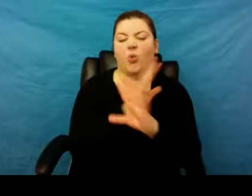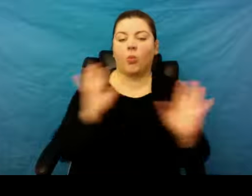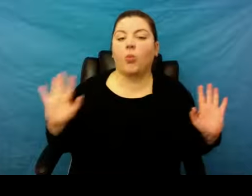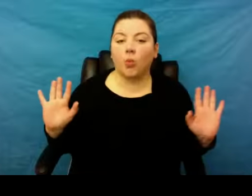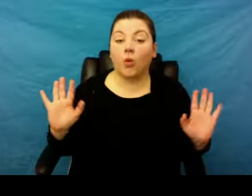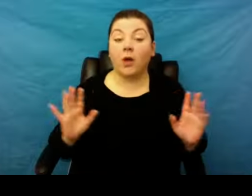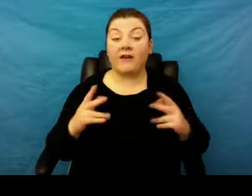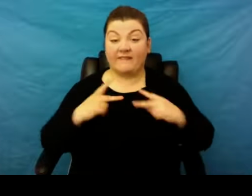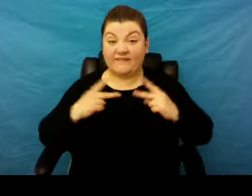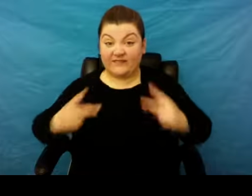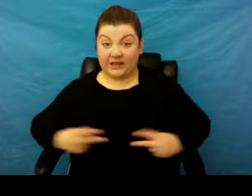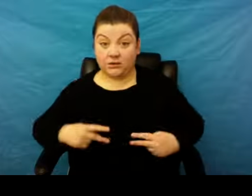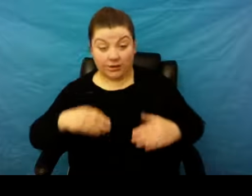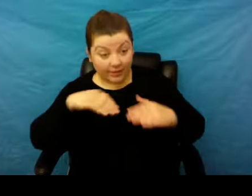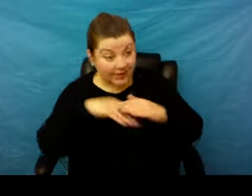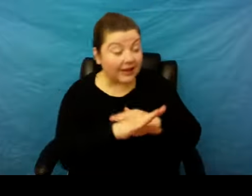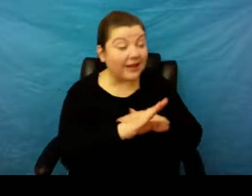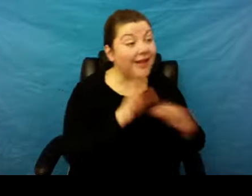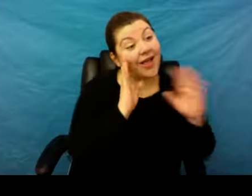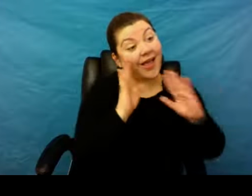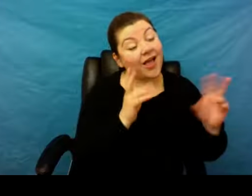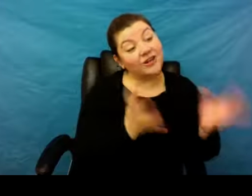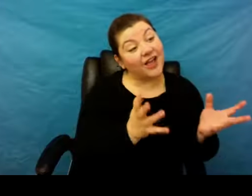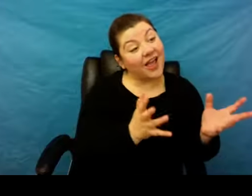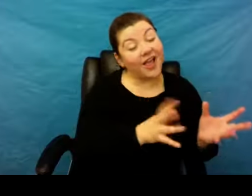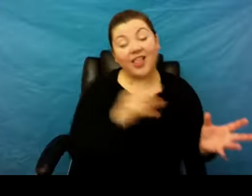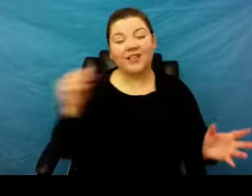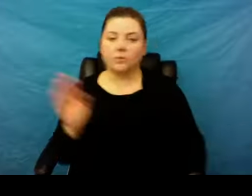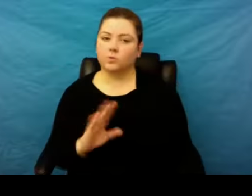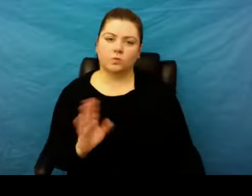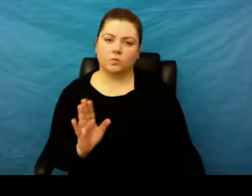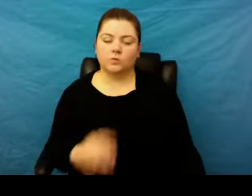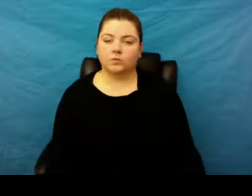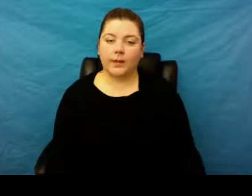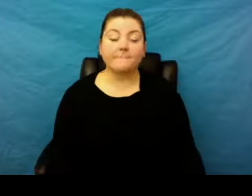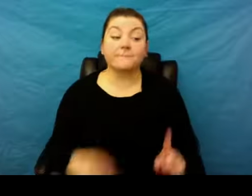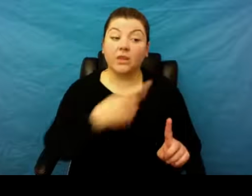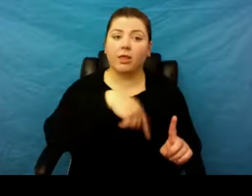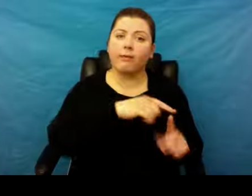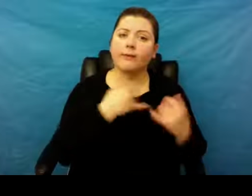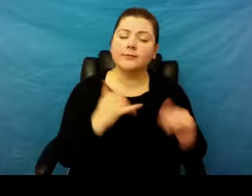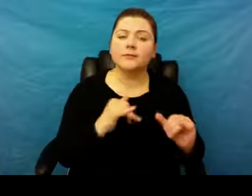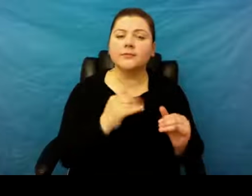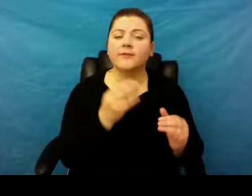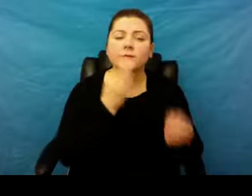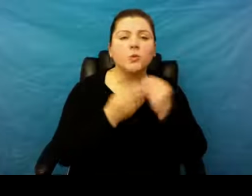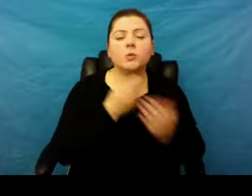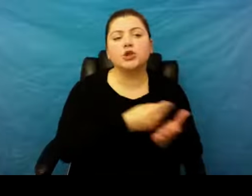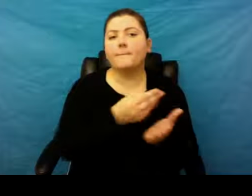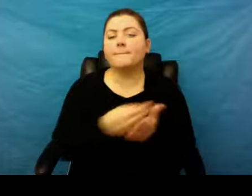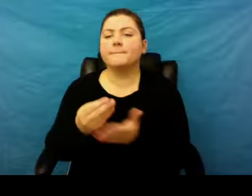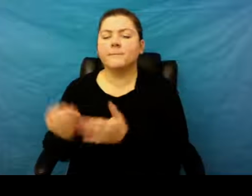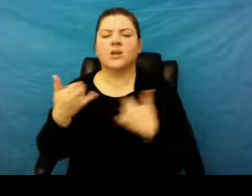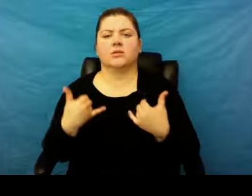coming in and out of the house. They can still go to the store, and you can go to the store without any fear, because you know if you wash your